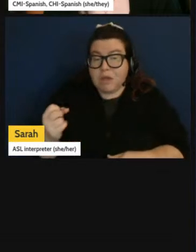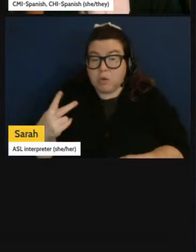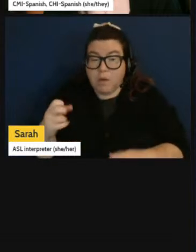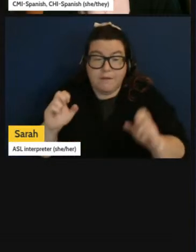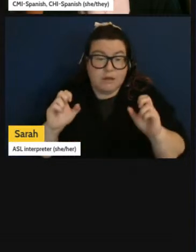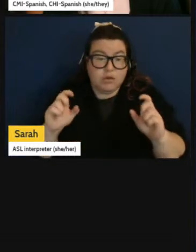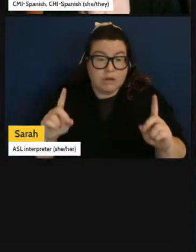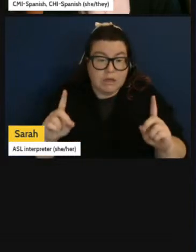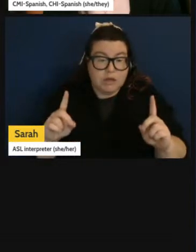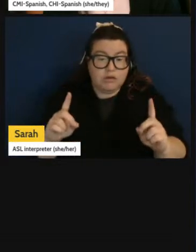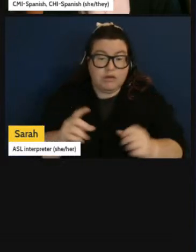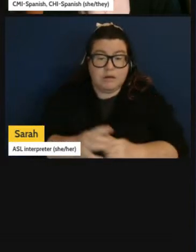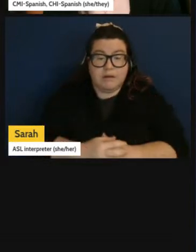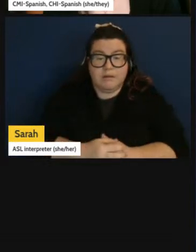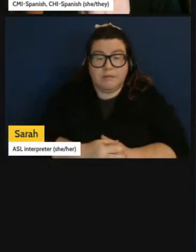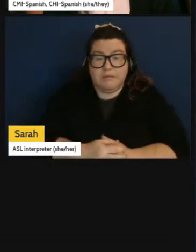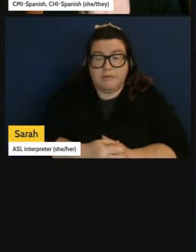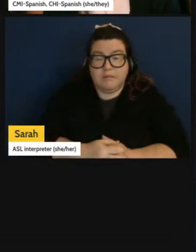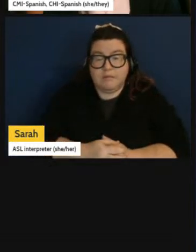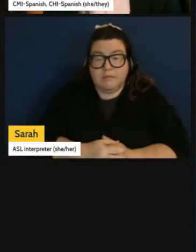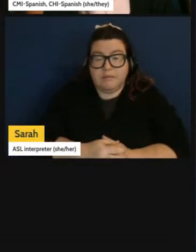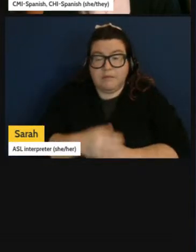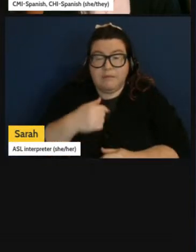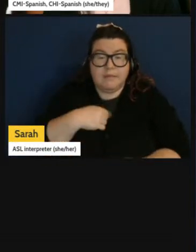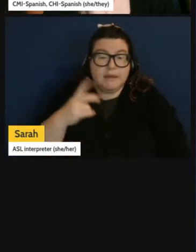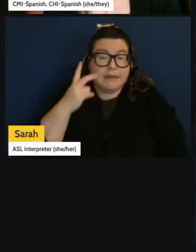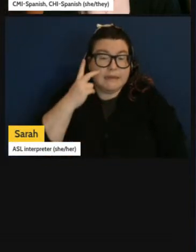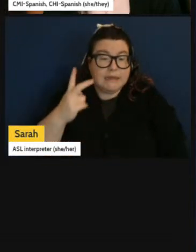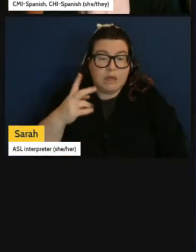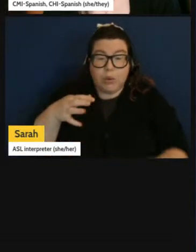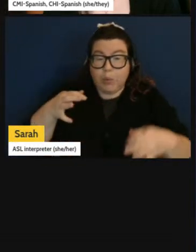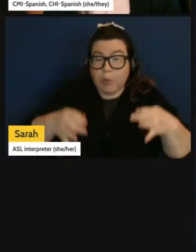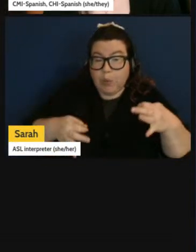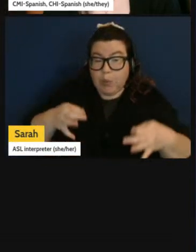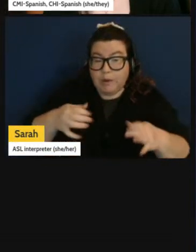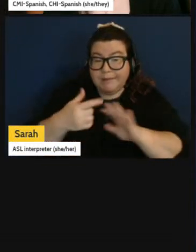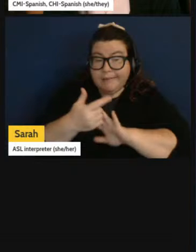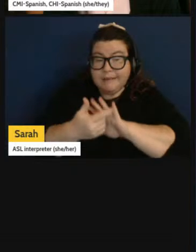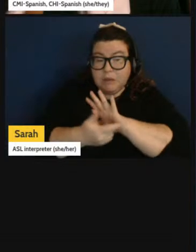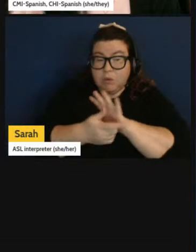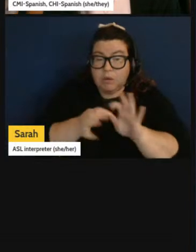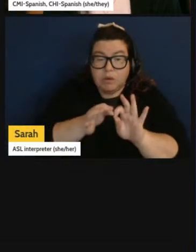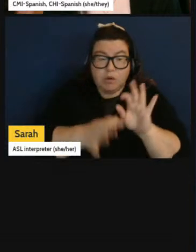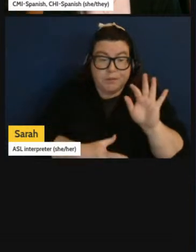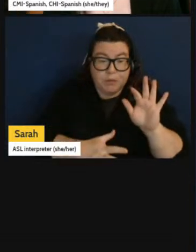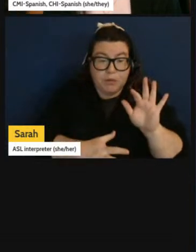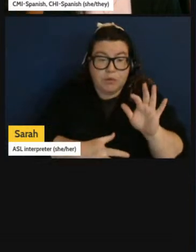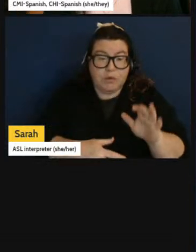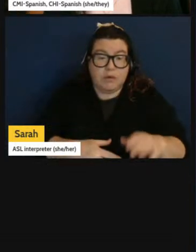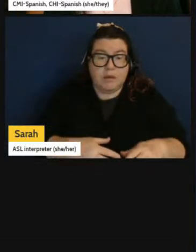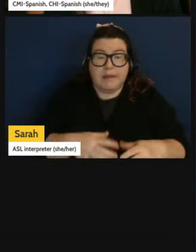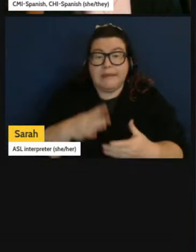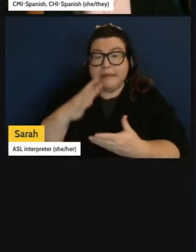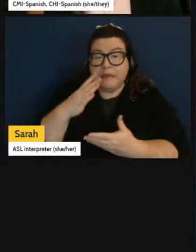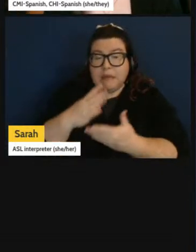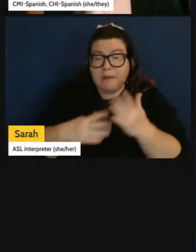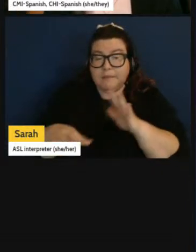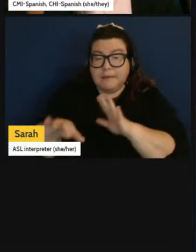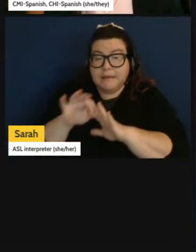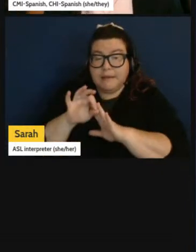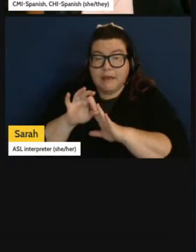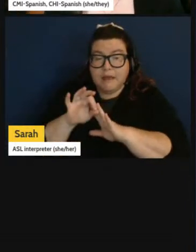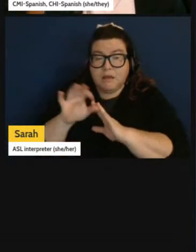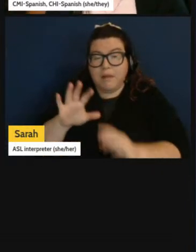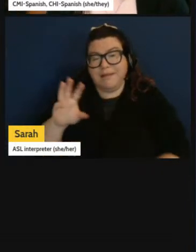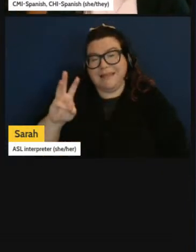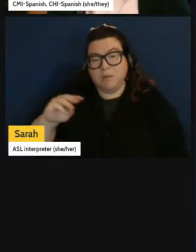education. And then I see here court and or legal interpreters. And then we have some folks have selected, about